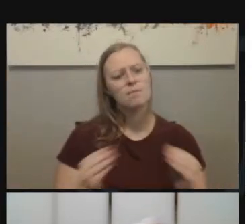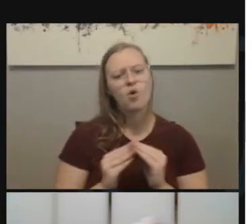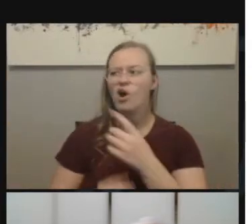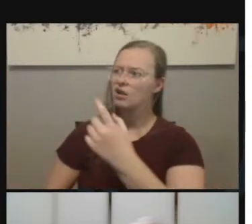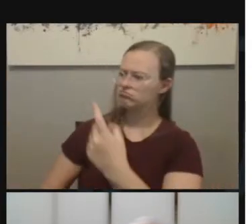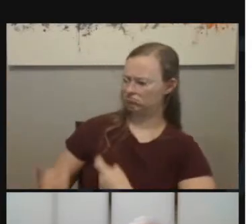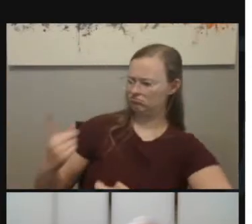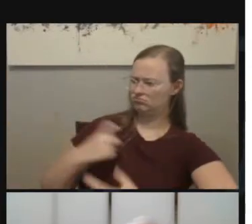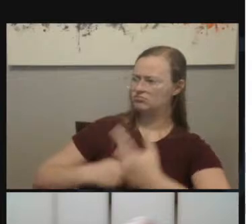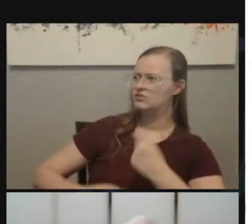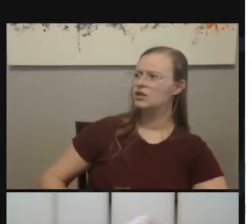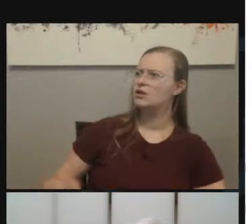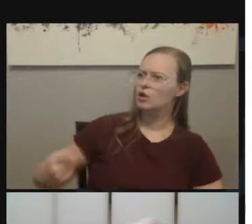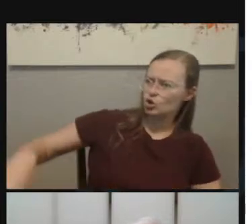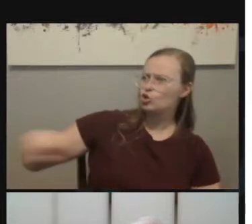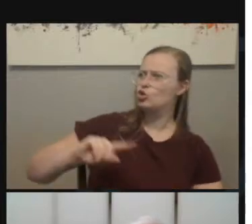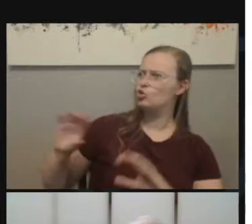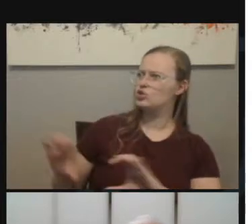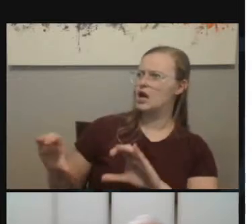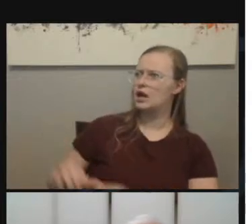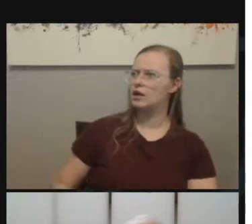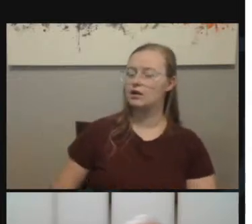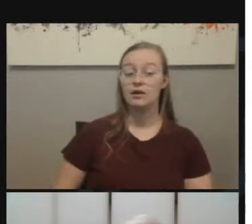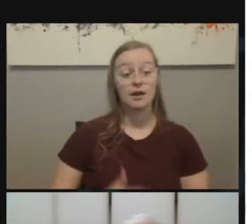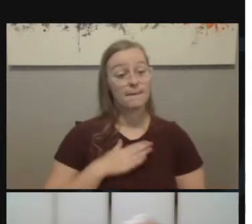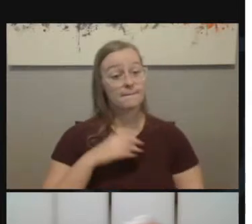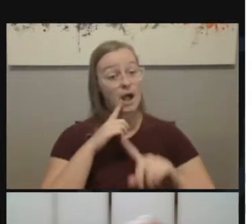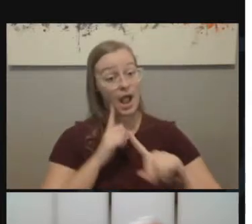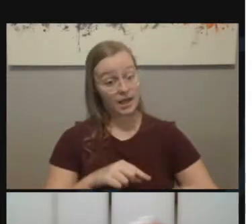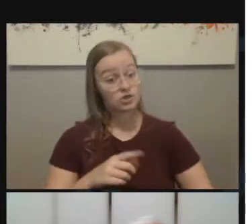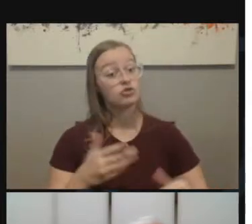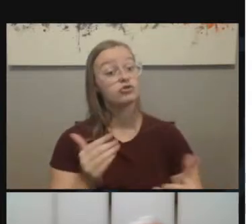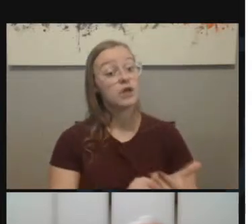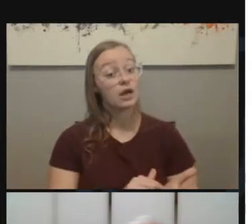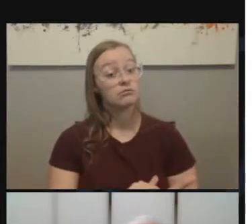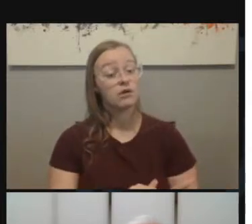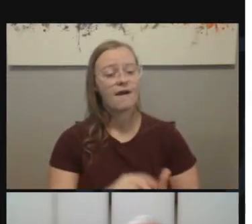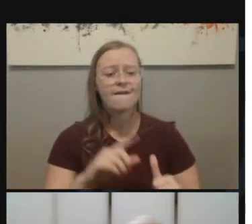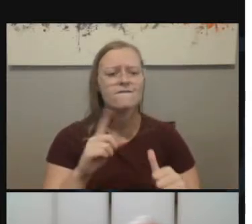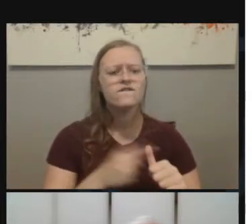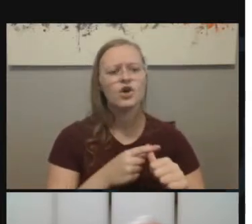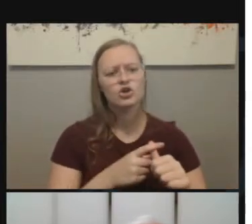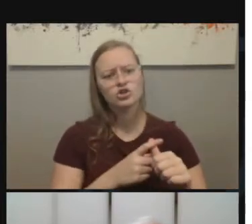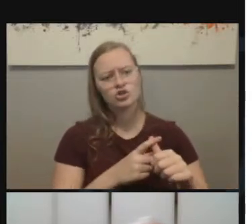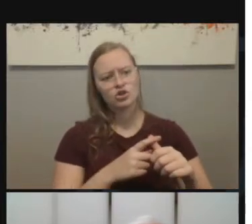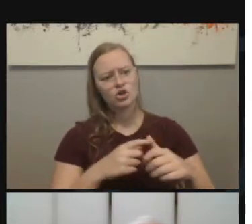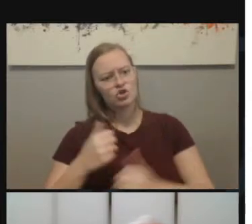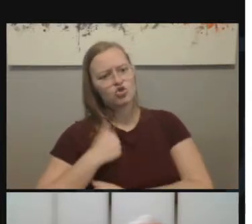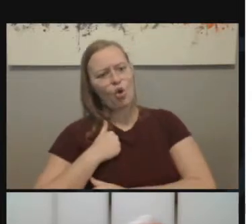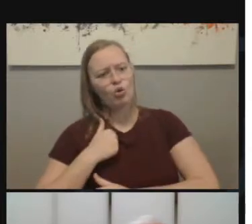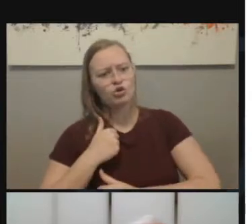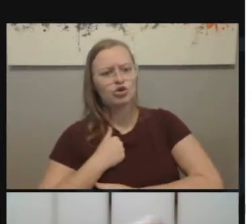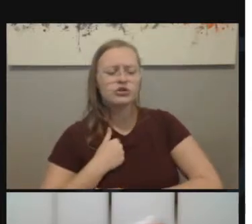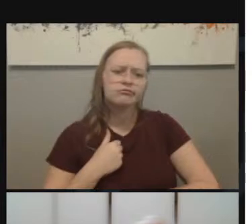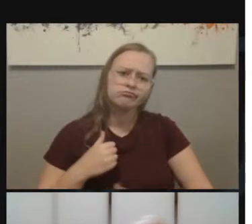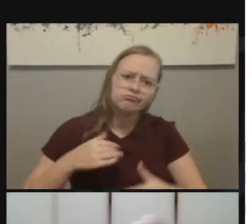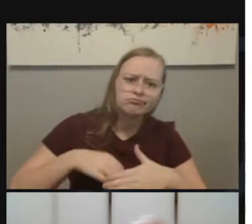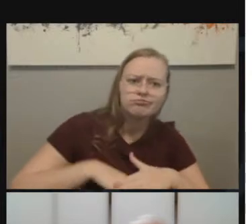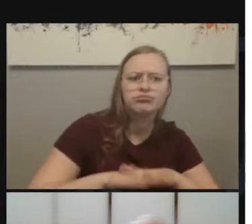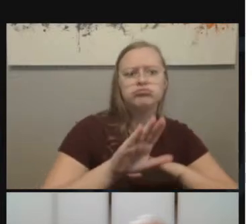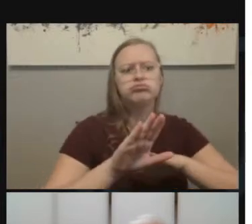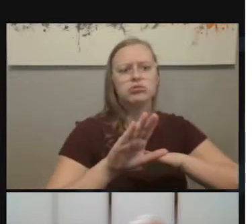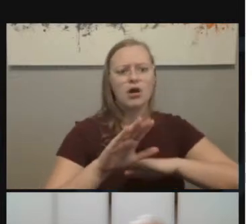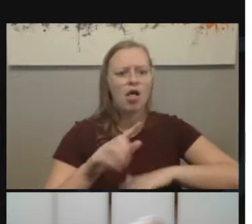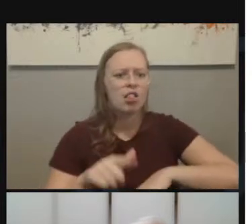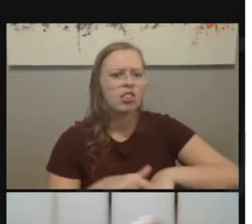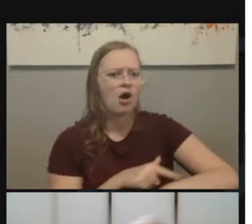you done? My answer will be that the first soldiers who entered the long beleaguered and long